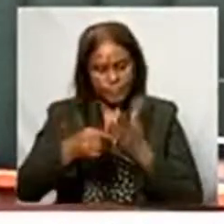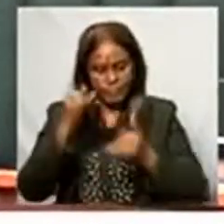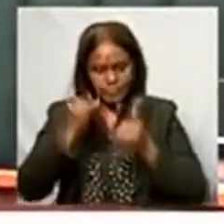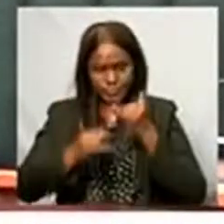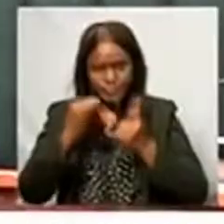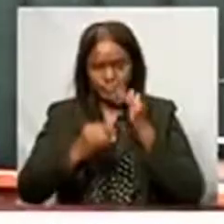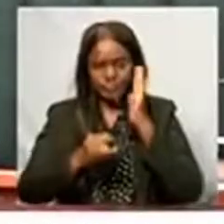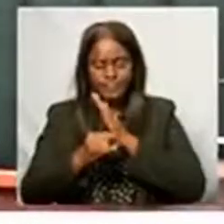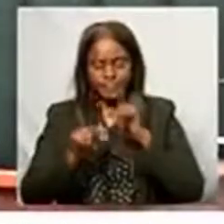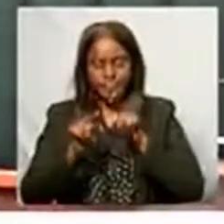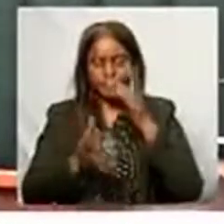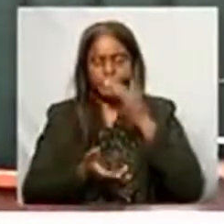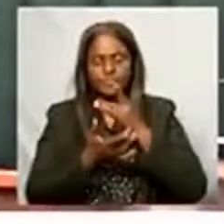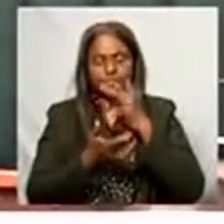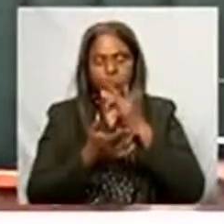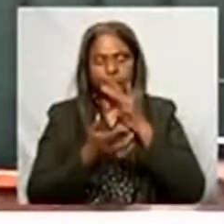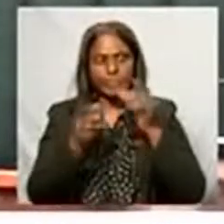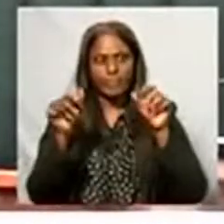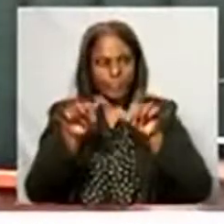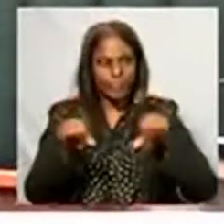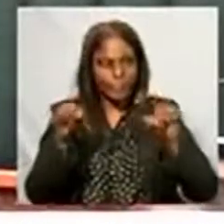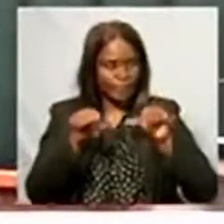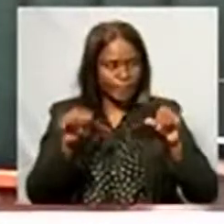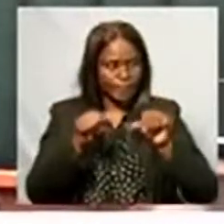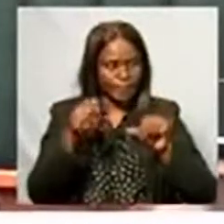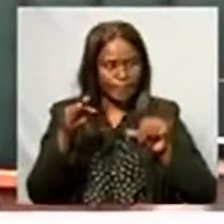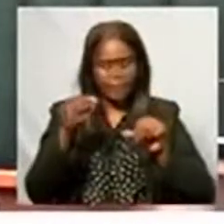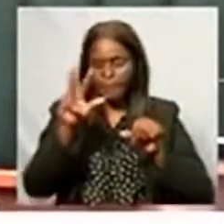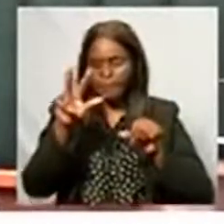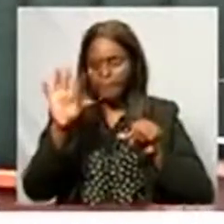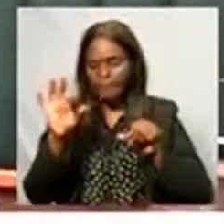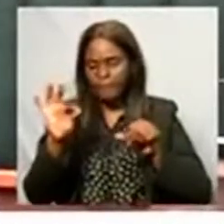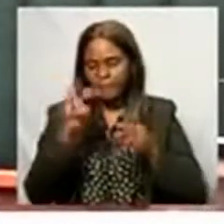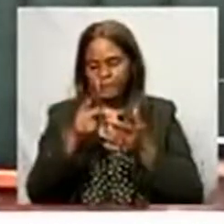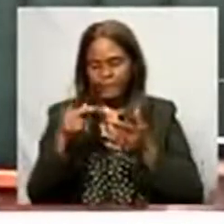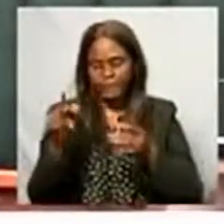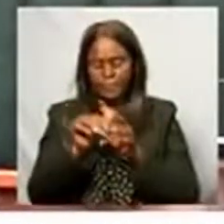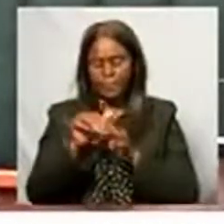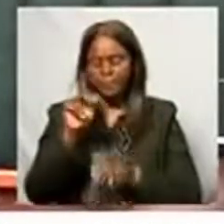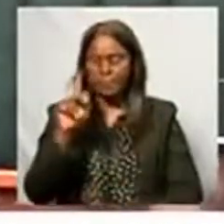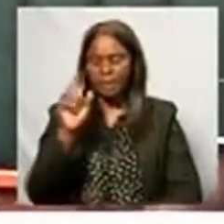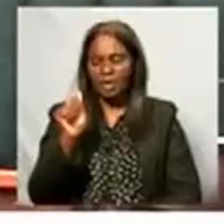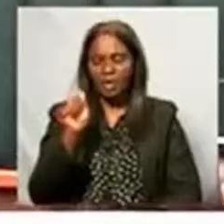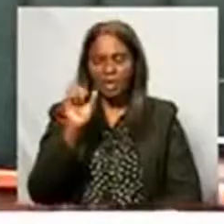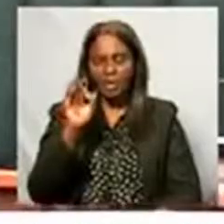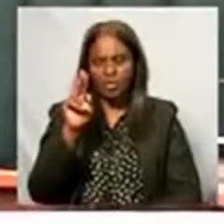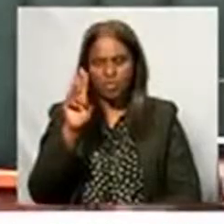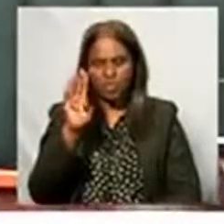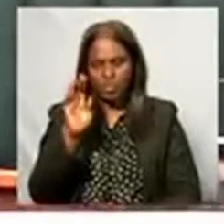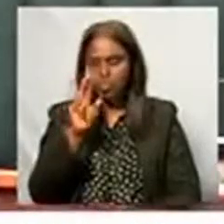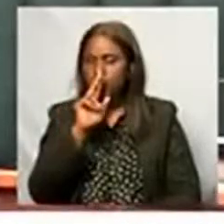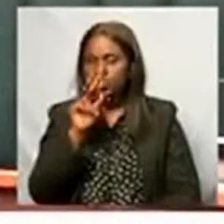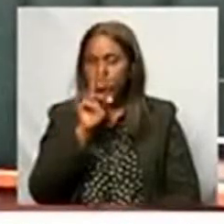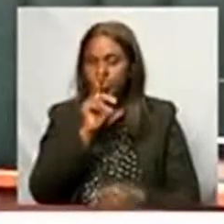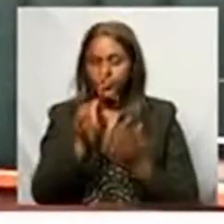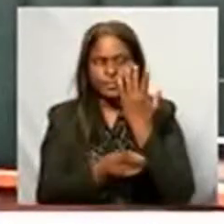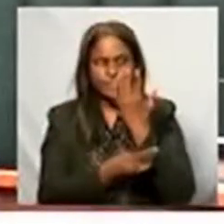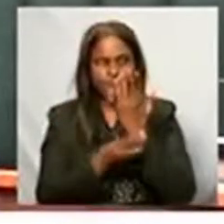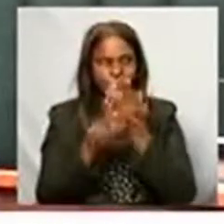completed the technical assessment of 39 properties at Kafubu Dam and